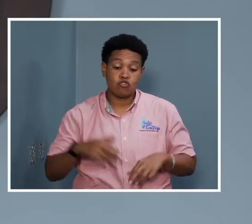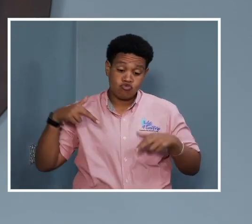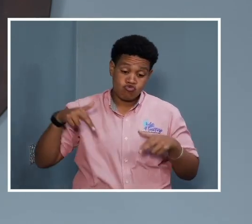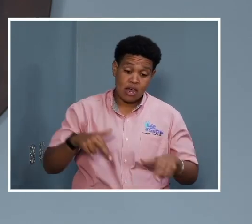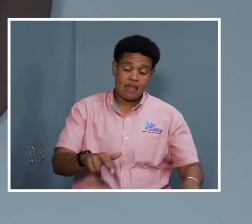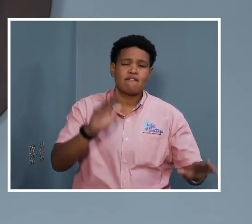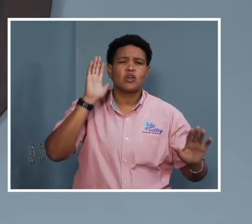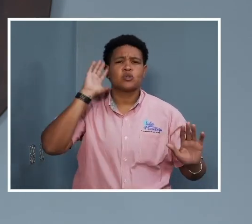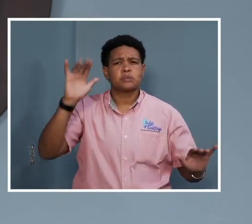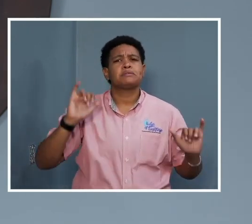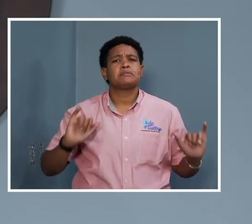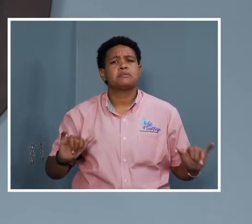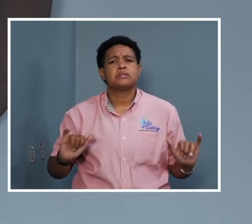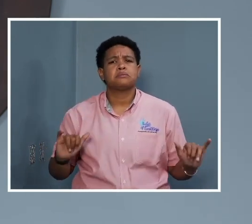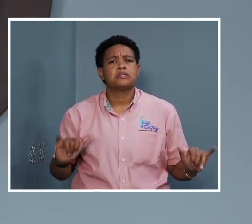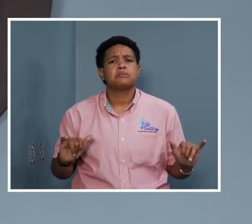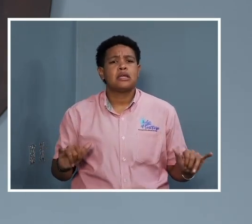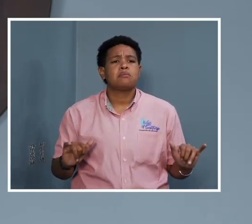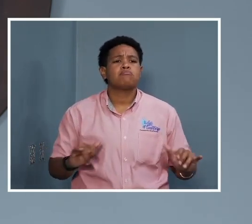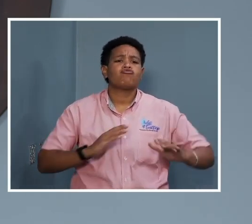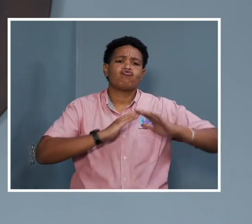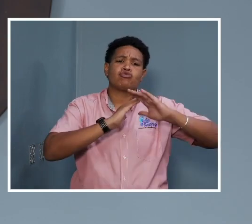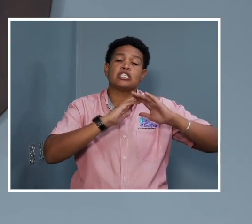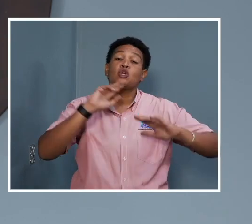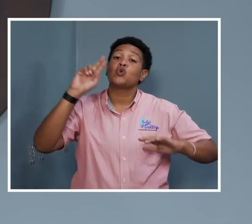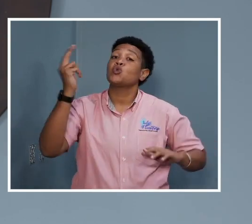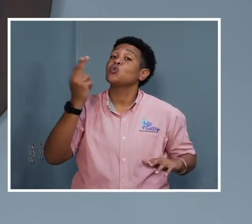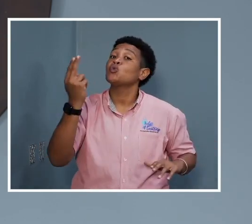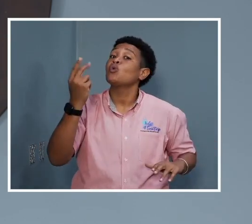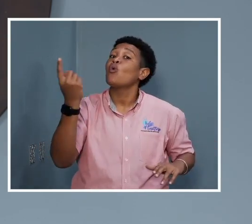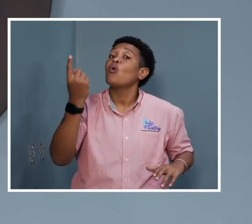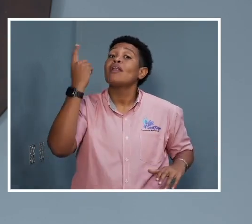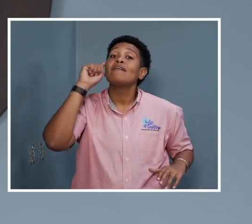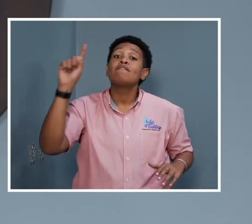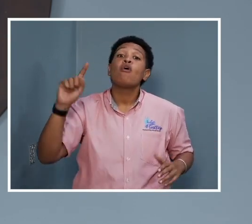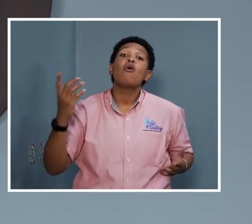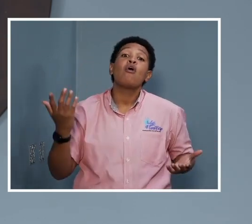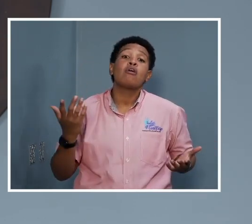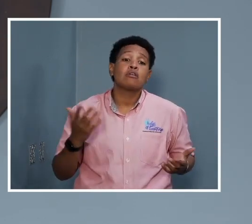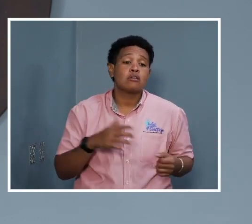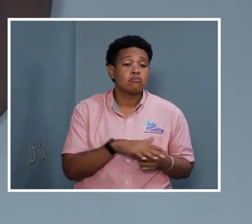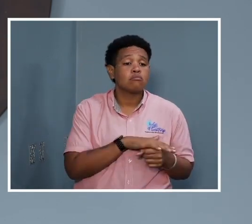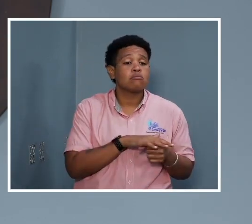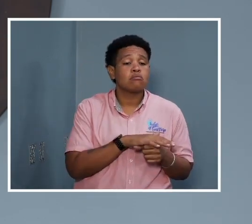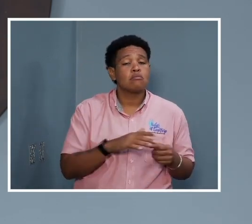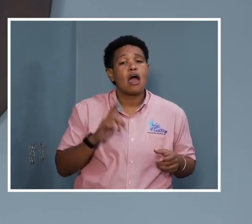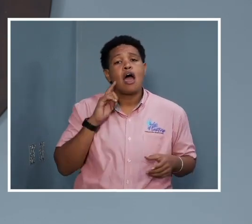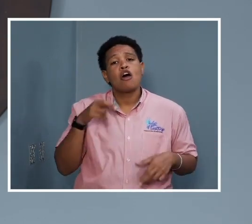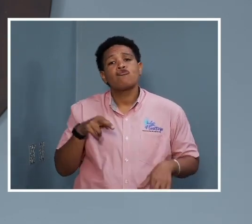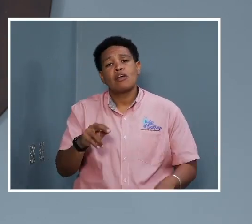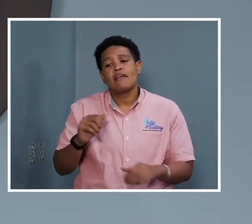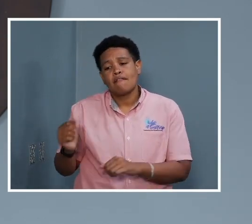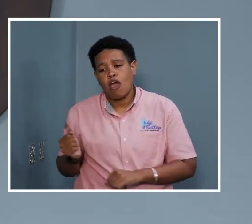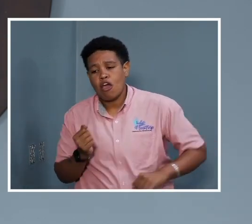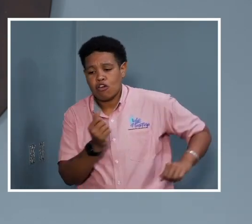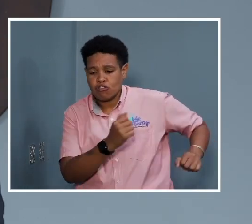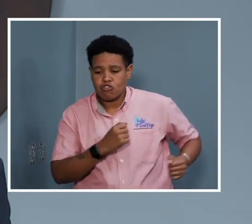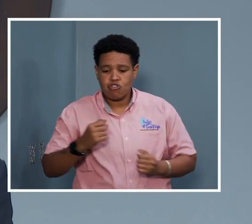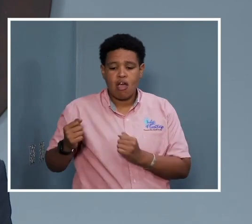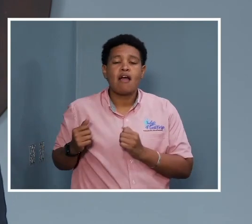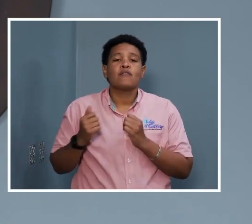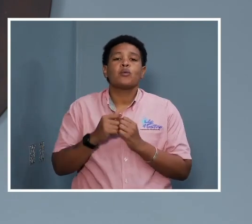Rivers will be restricted to be used only for domestic purposes and for river rafting in accordance with the